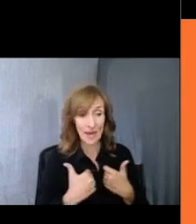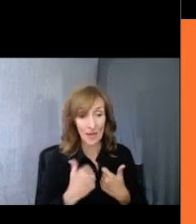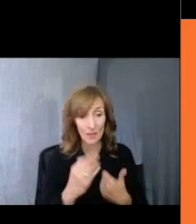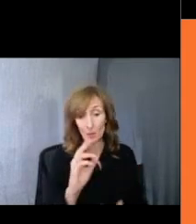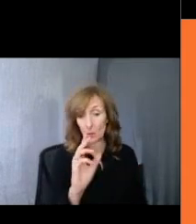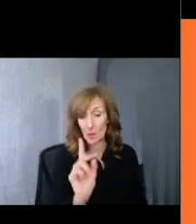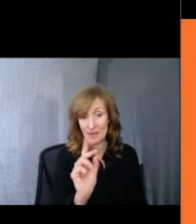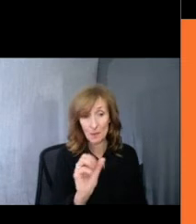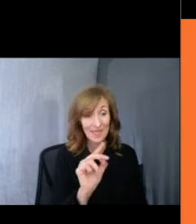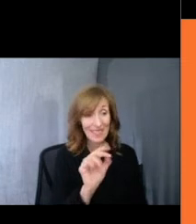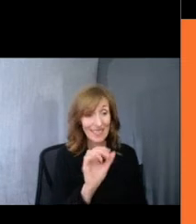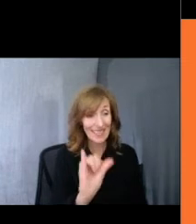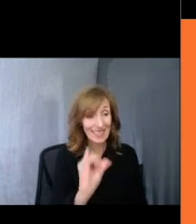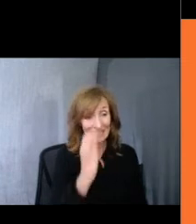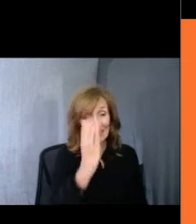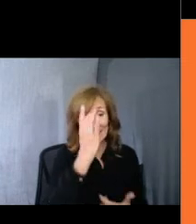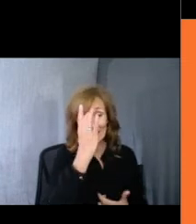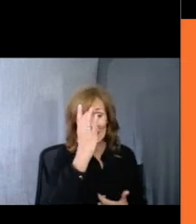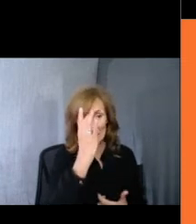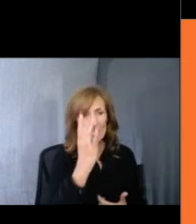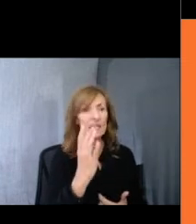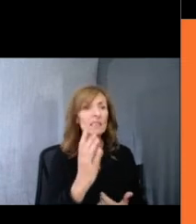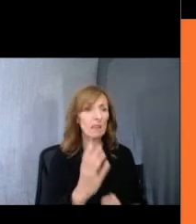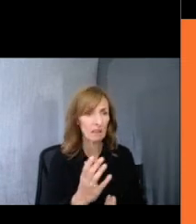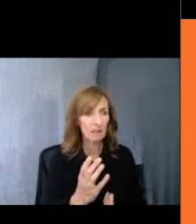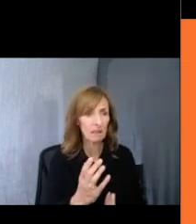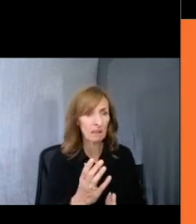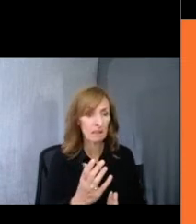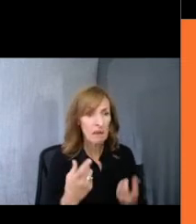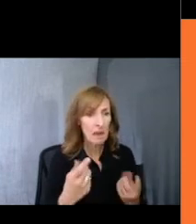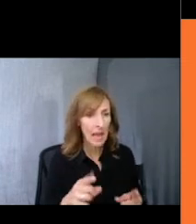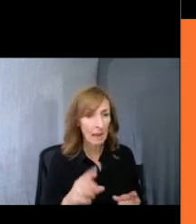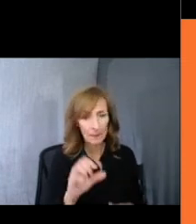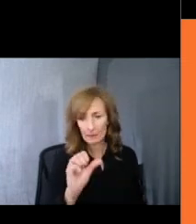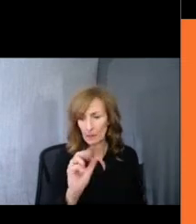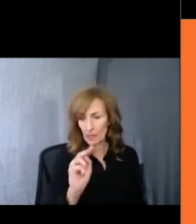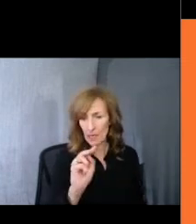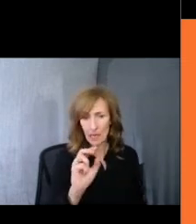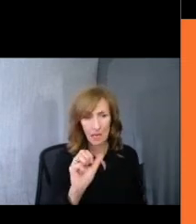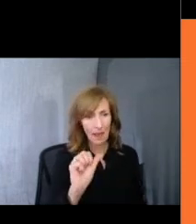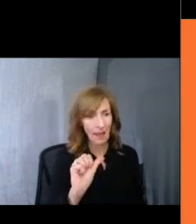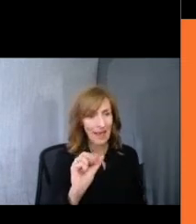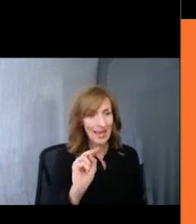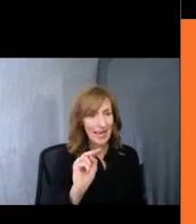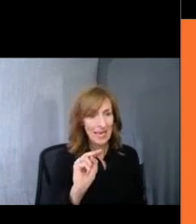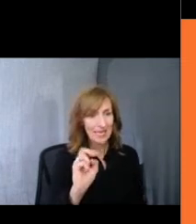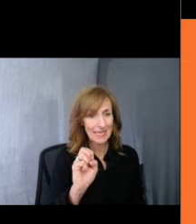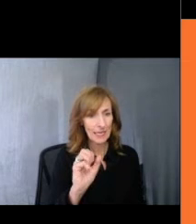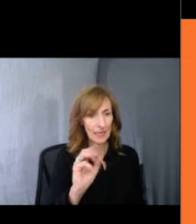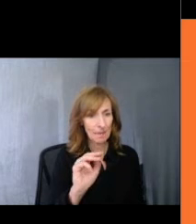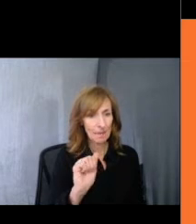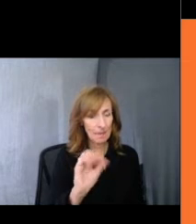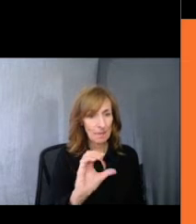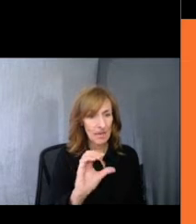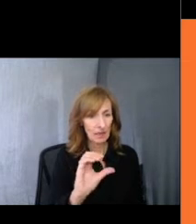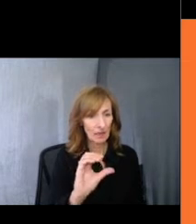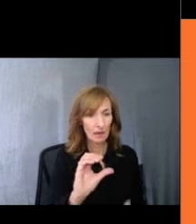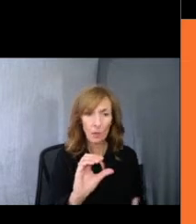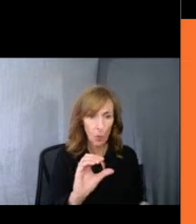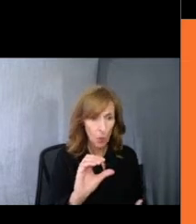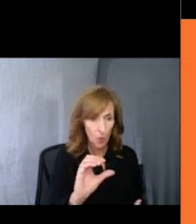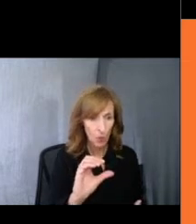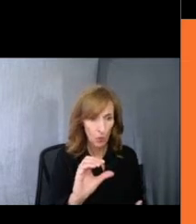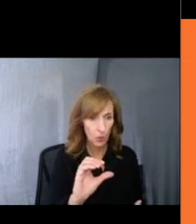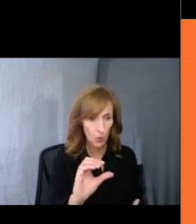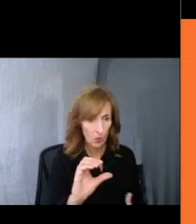for making red blood cells is problematic. They can make plenty of red blood cells, but they're missing that key hormone to stimulate red blood